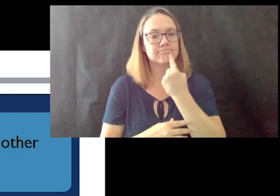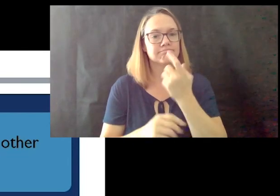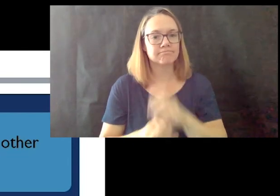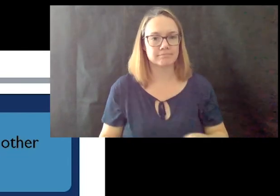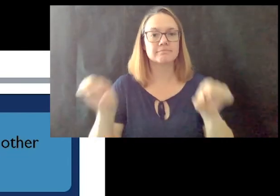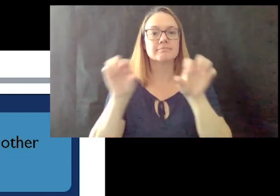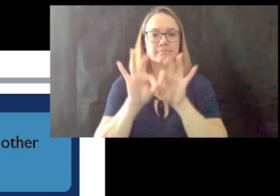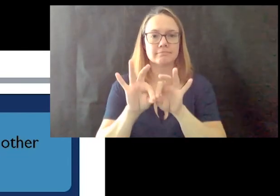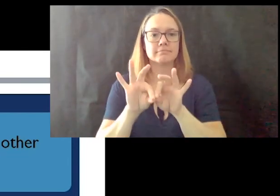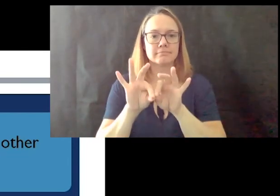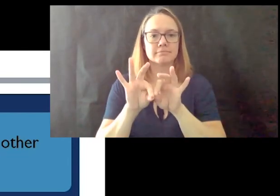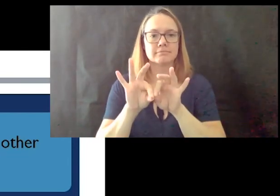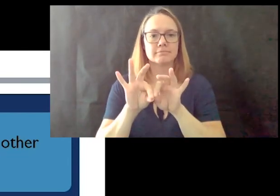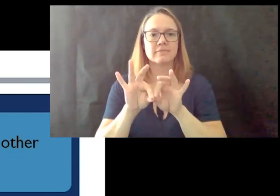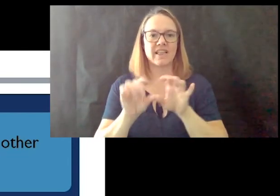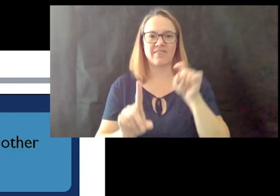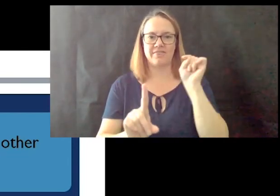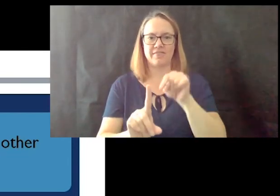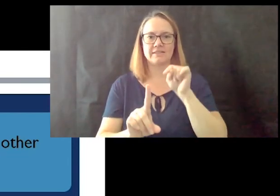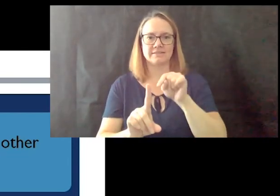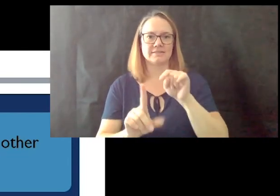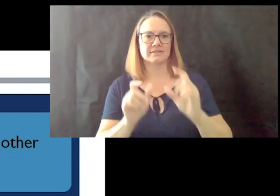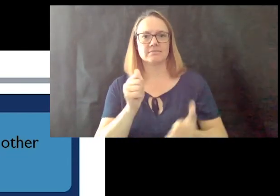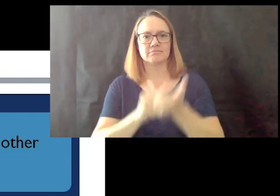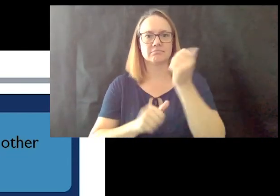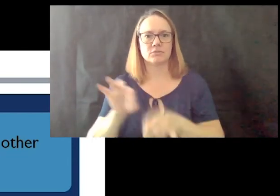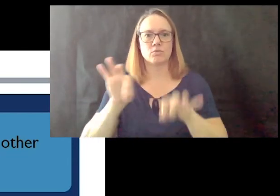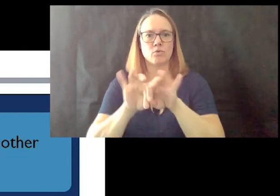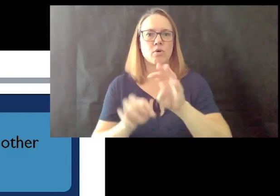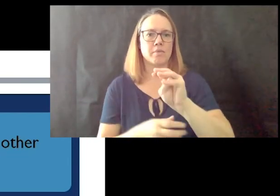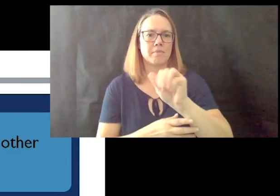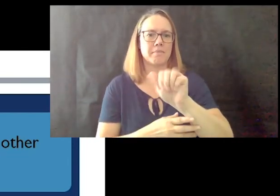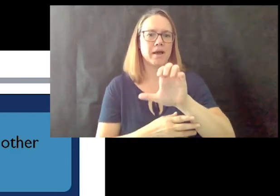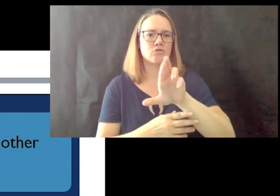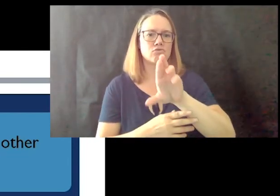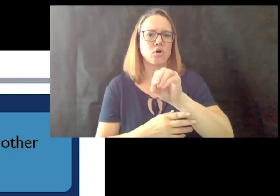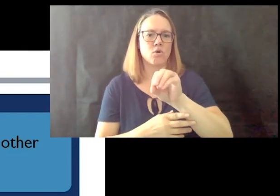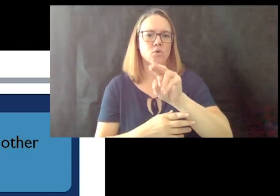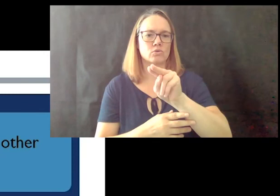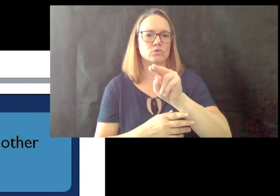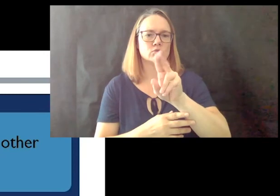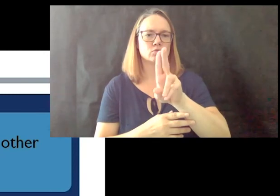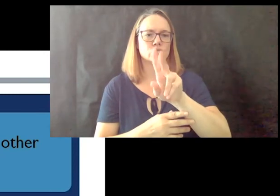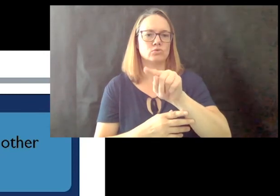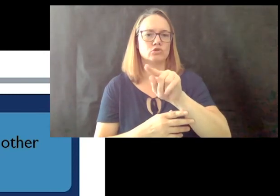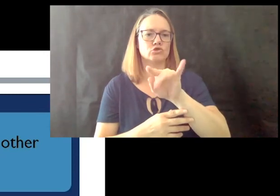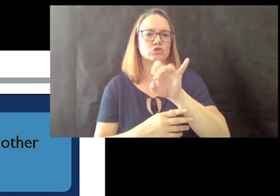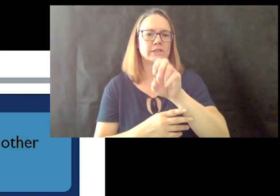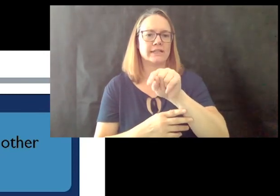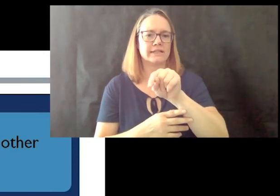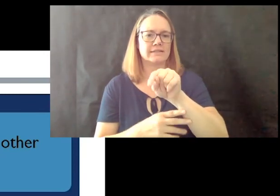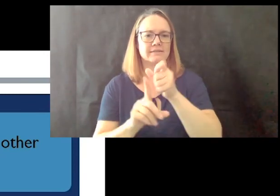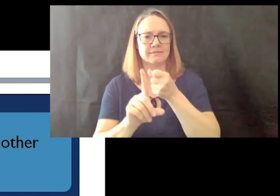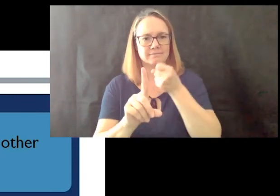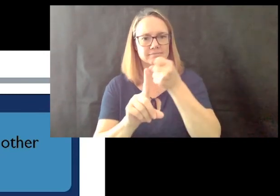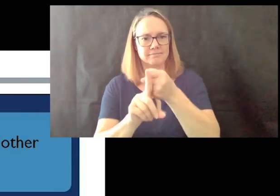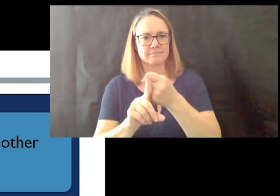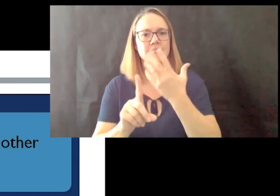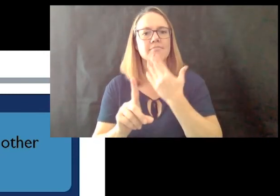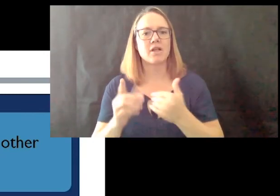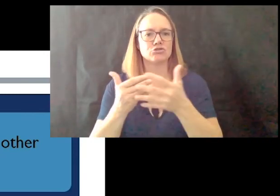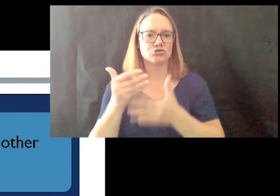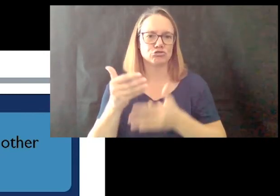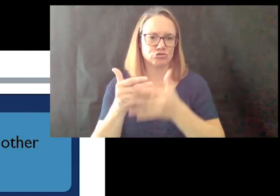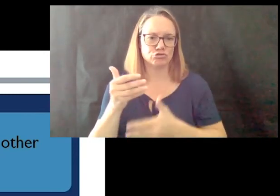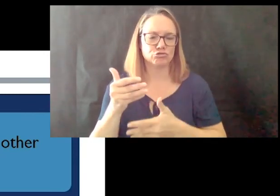even more important because they function as the main macronutrient affecting our blood sugar levels. So the combination